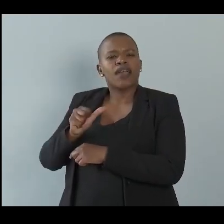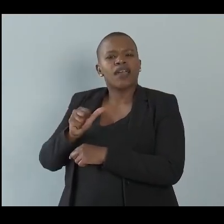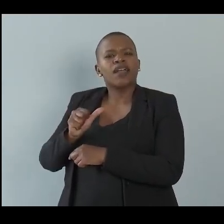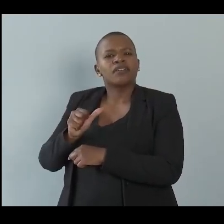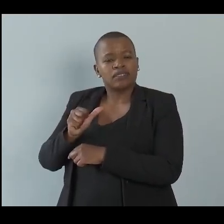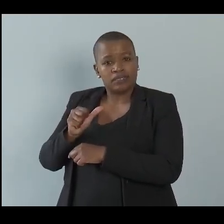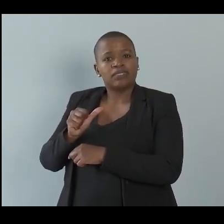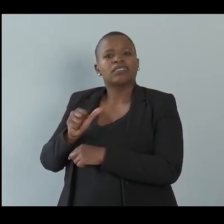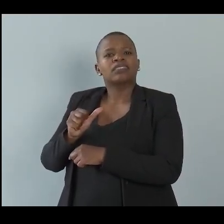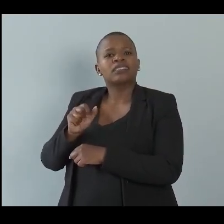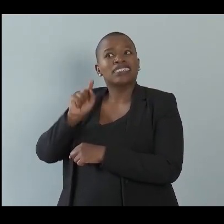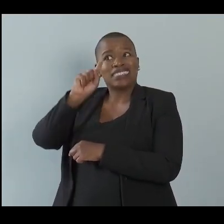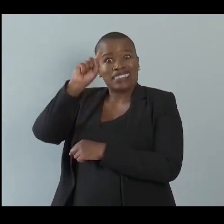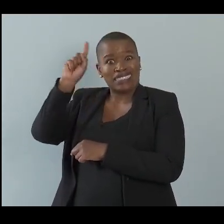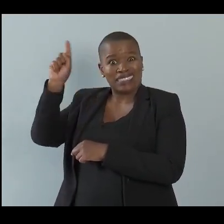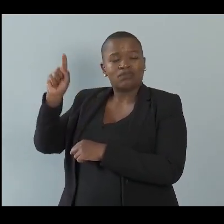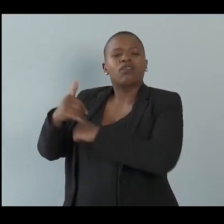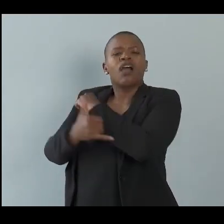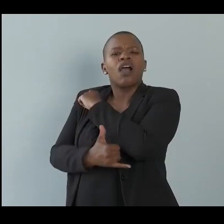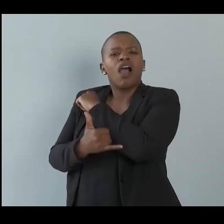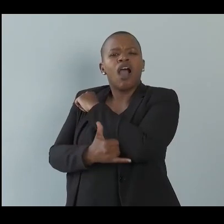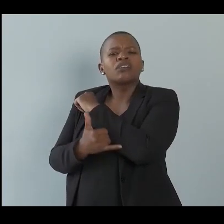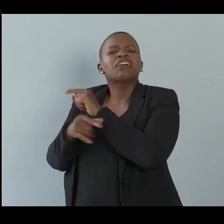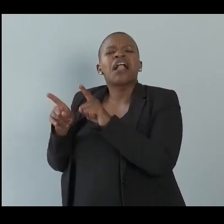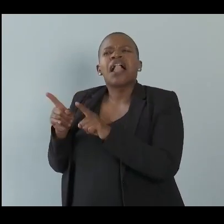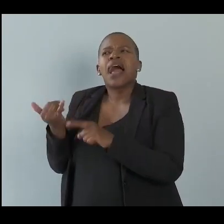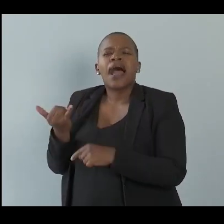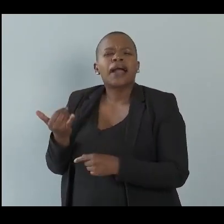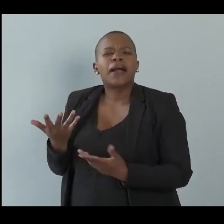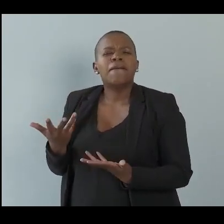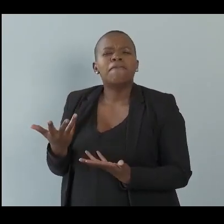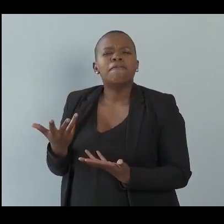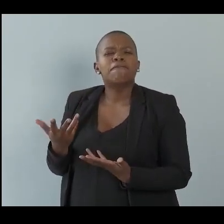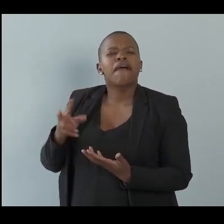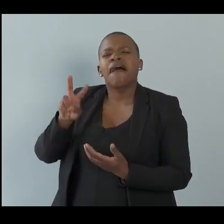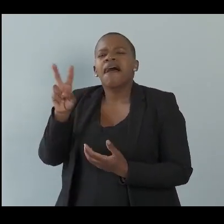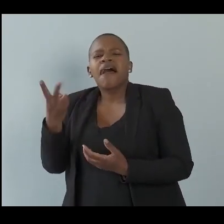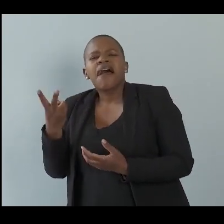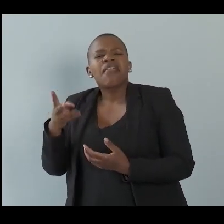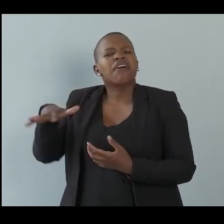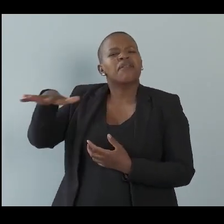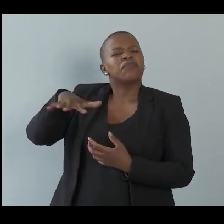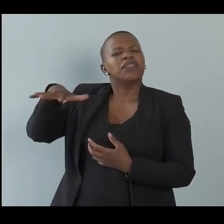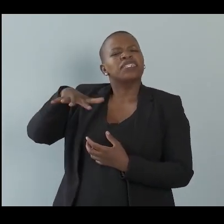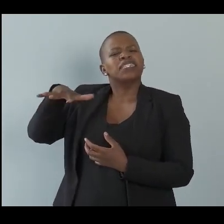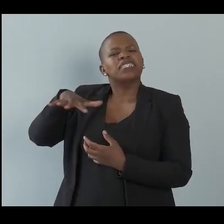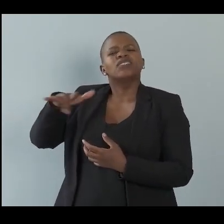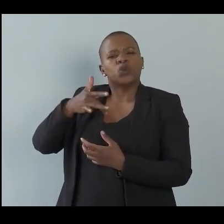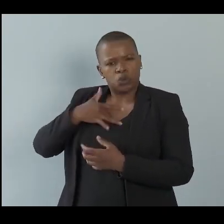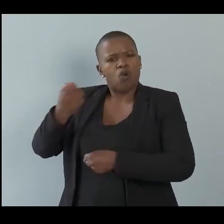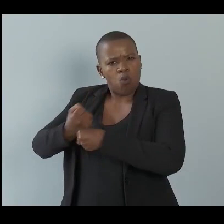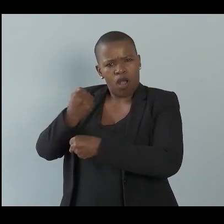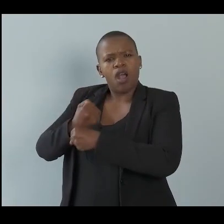telematics, and also areas like Netstar, fintech, the security type business. So we are actively pursuing opportunities at this point in